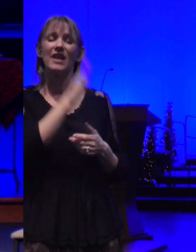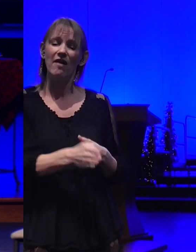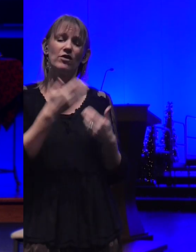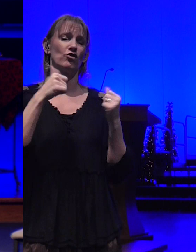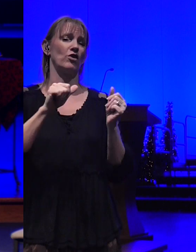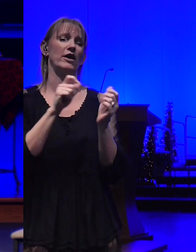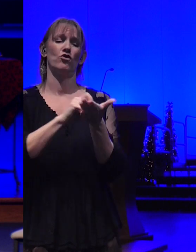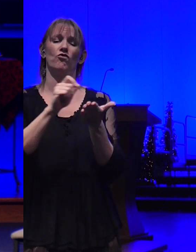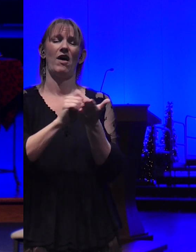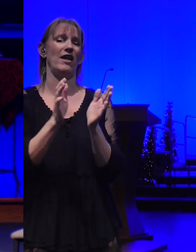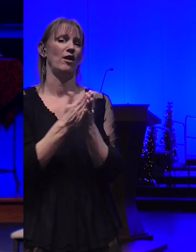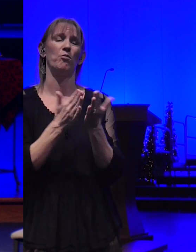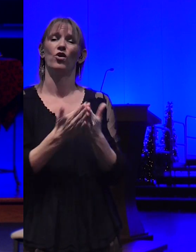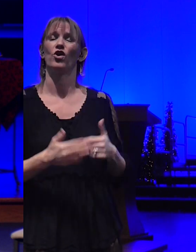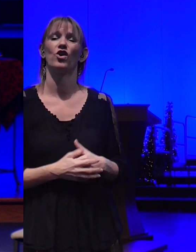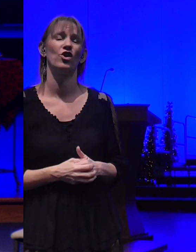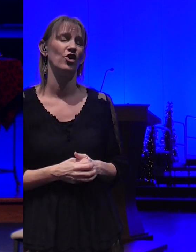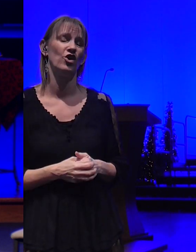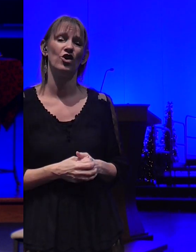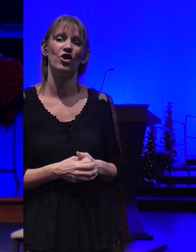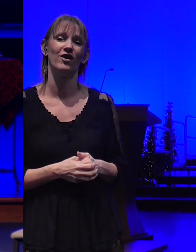book.